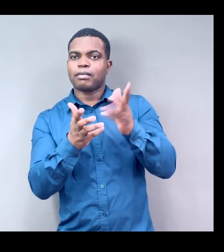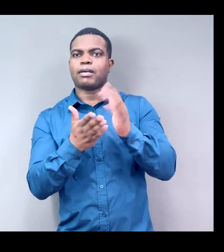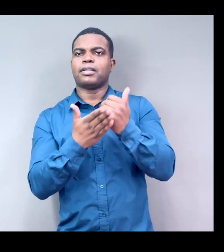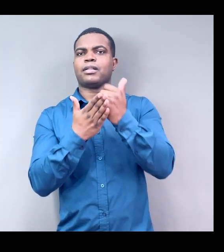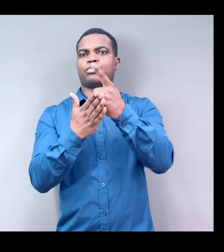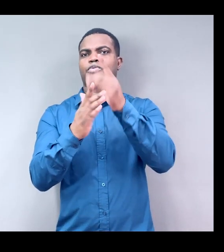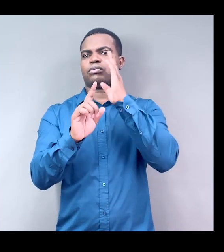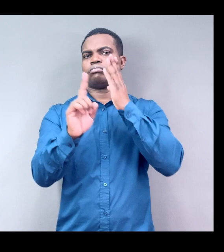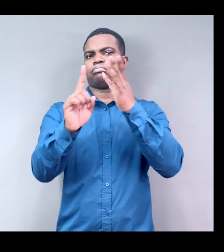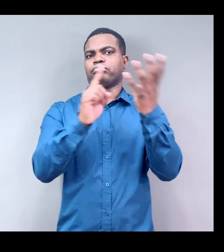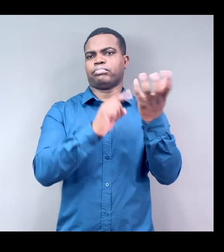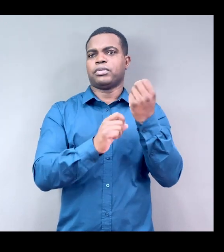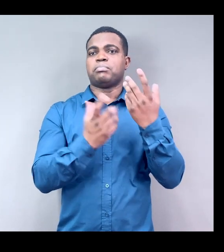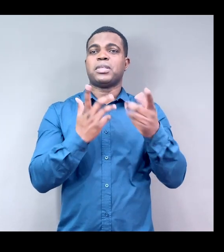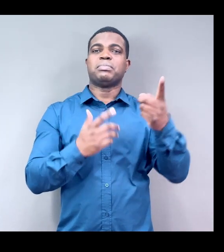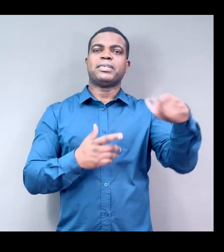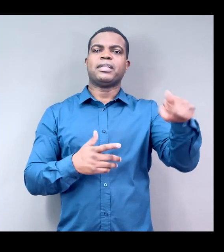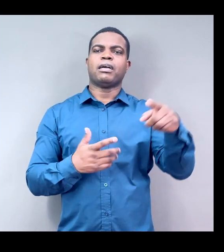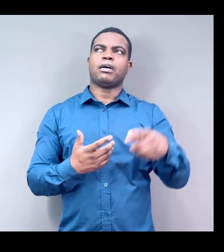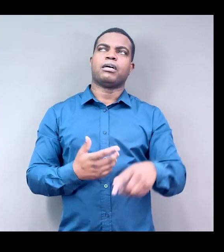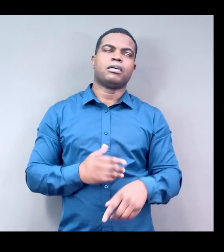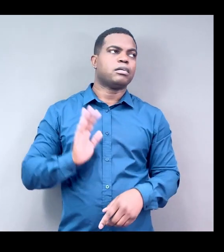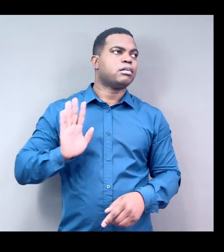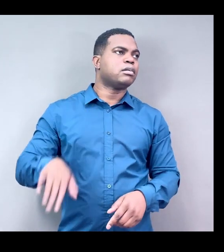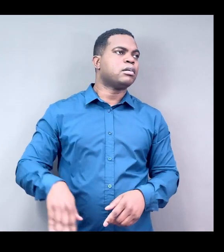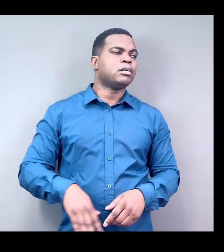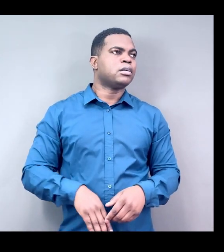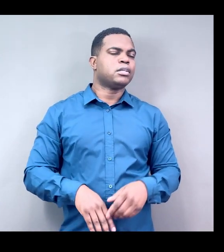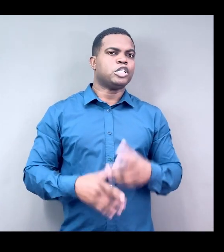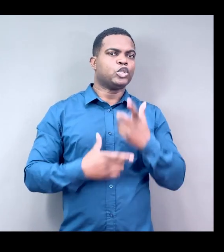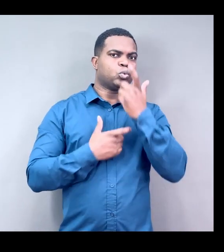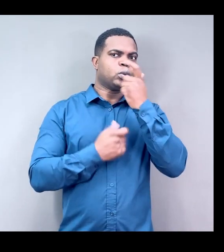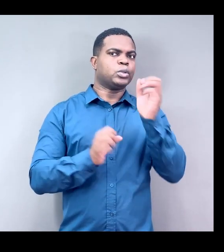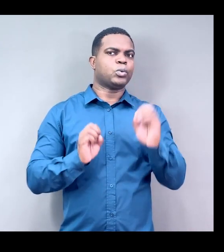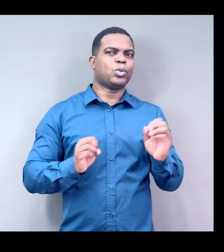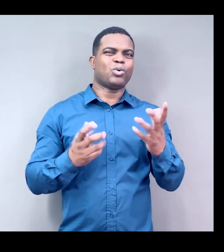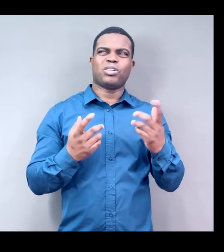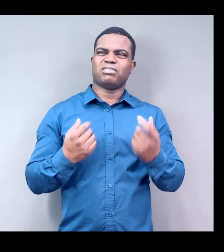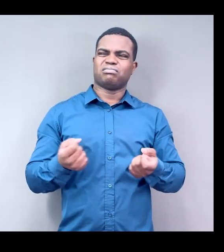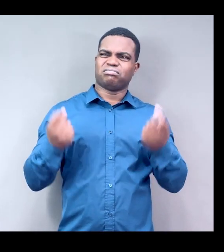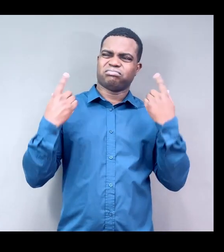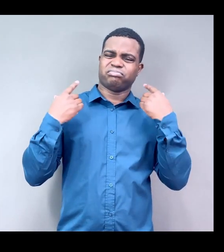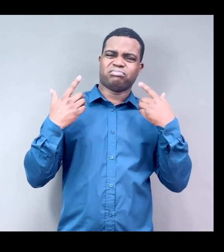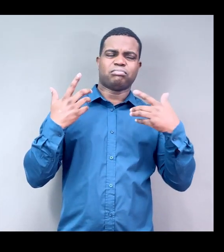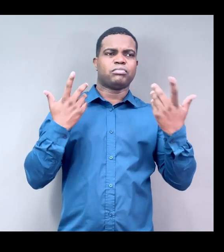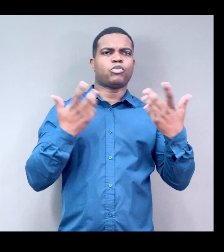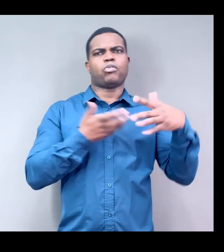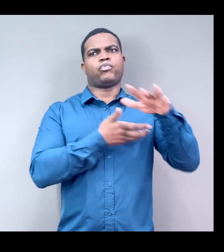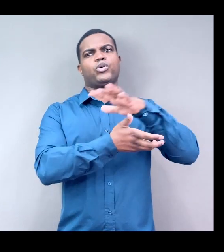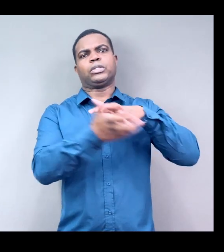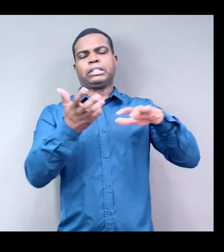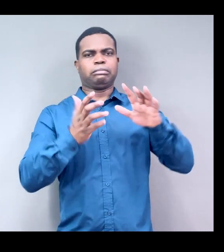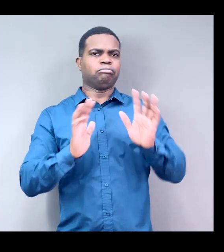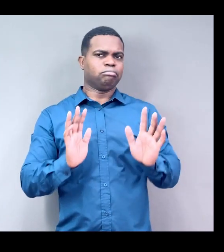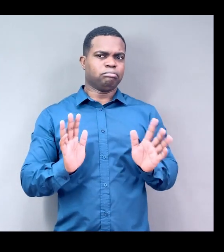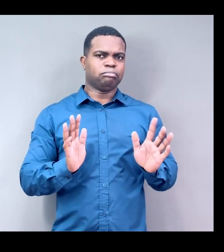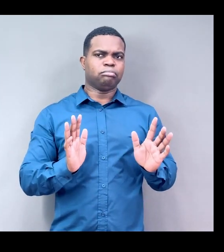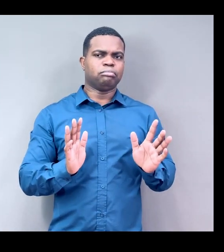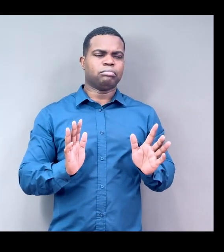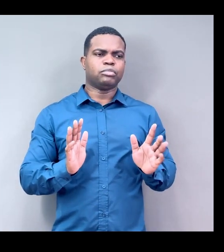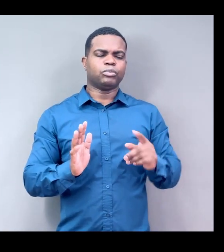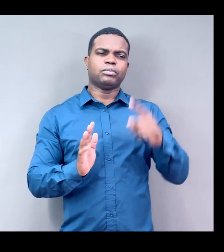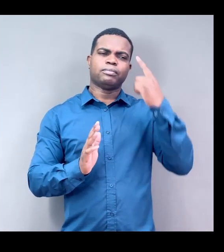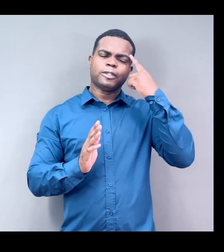your initiative, because using the wrong method can lead to disinterest or misunderstanding